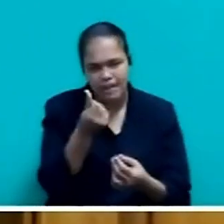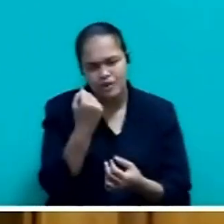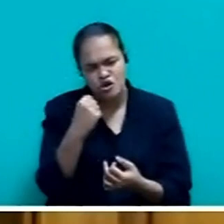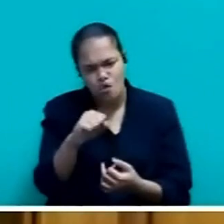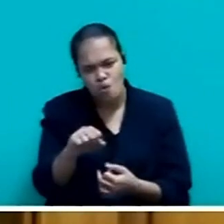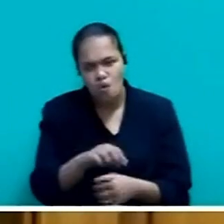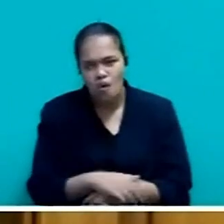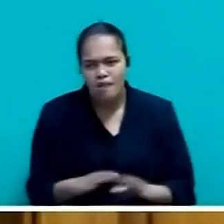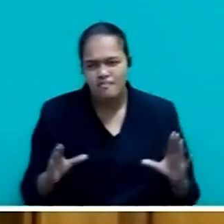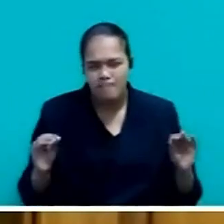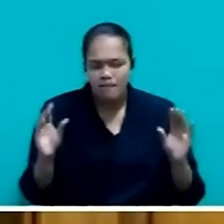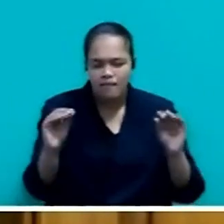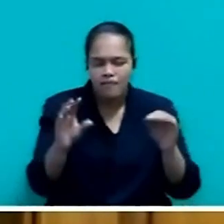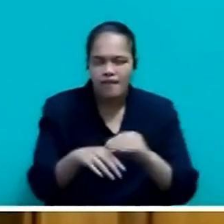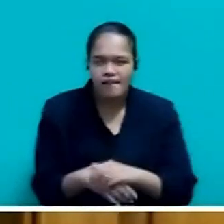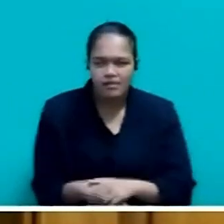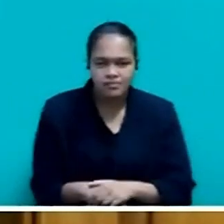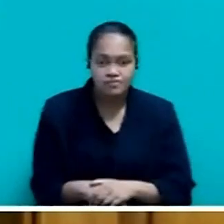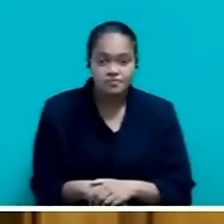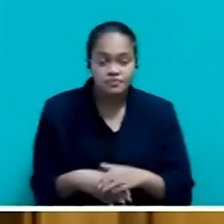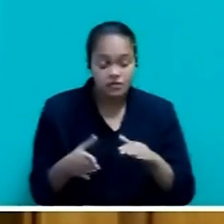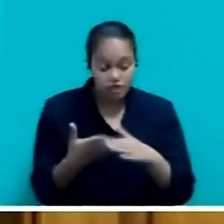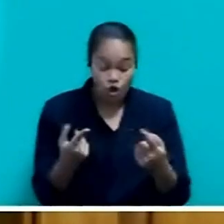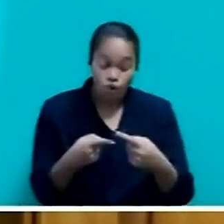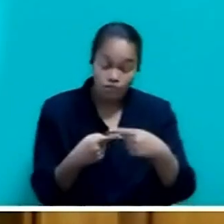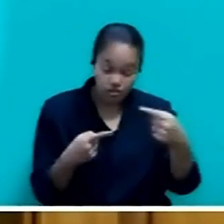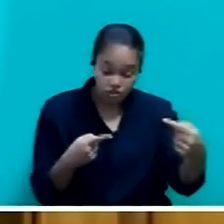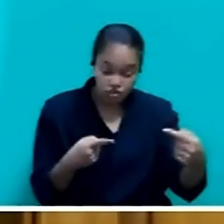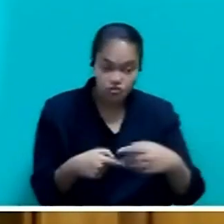There being opposition, the Parliament will now vote.